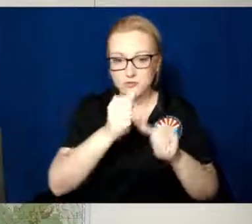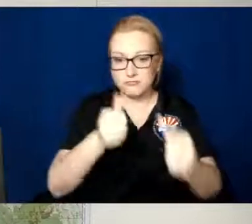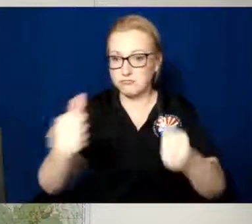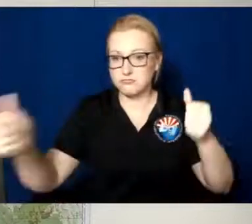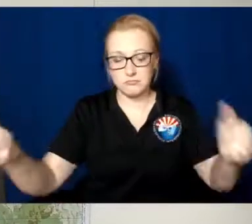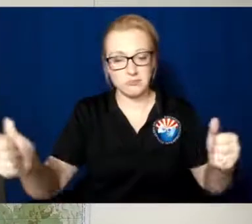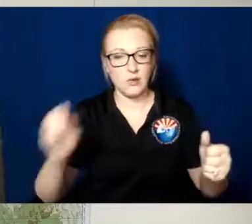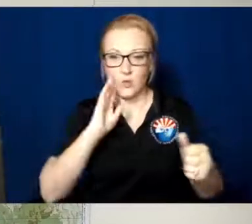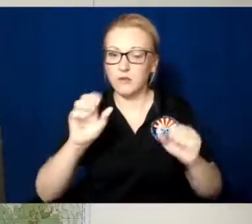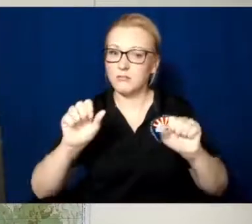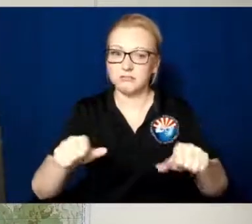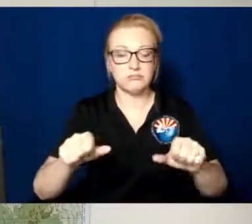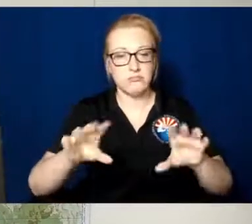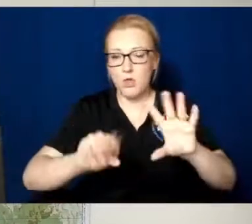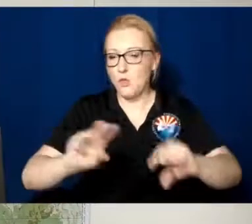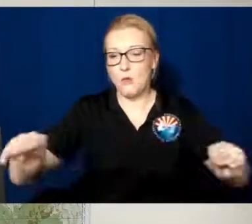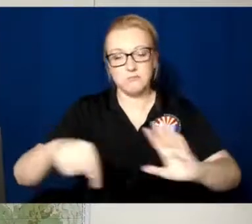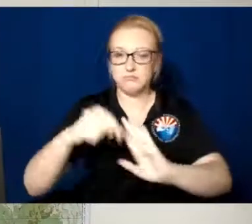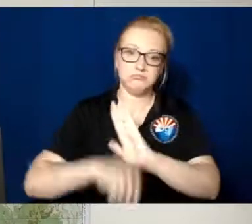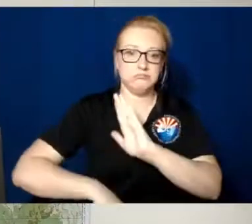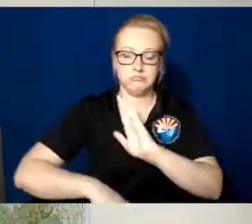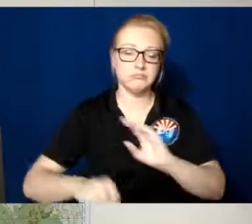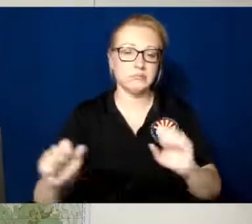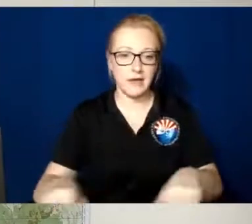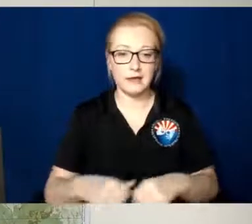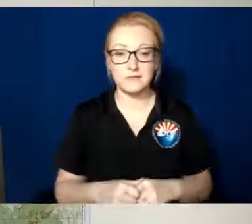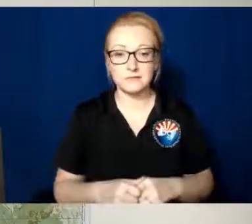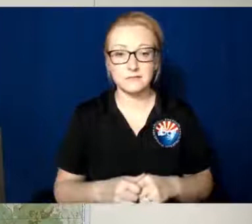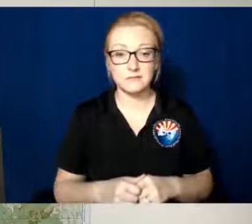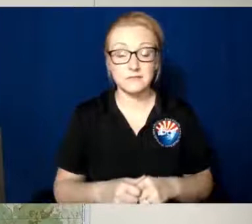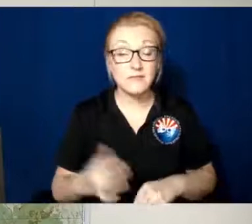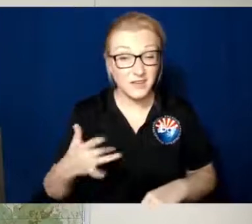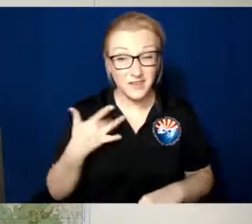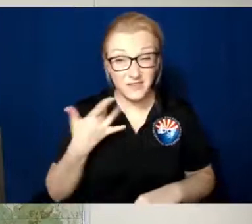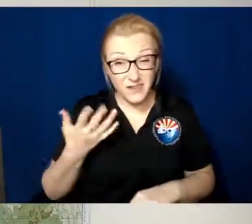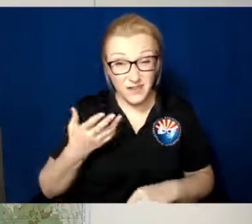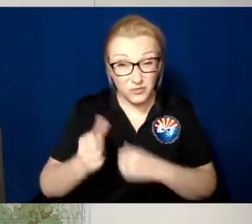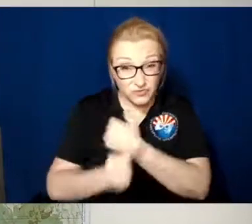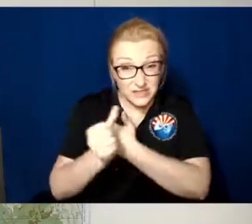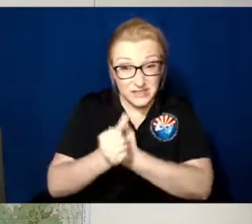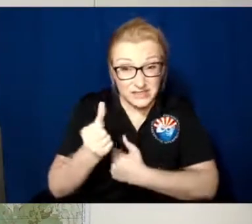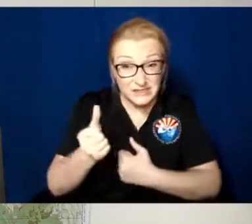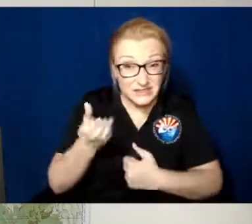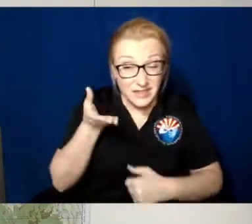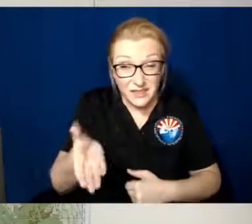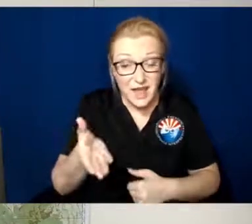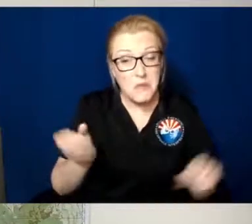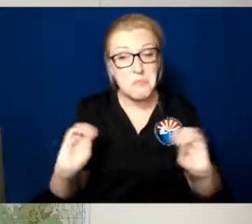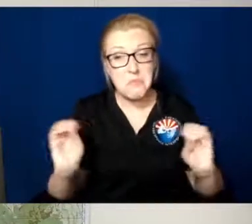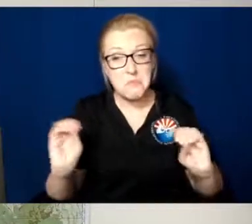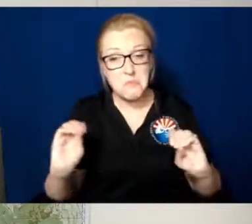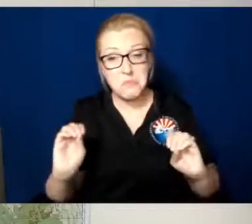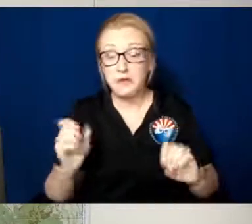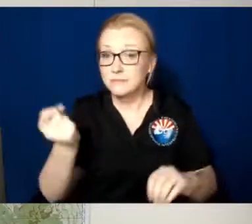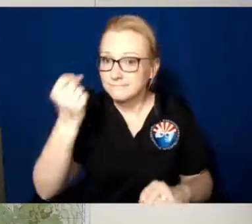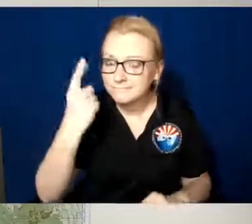around all the structures. Those communities, we really don't feel there's any risk there, and I want to talk a little bit about that. We're getting a